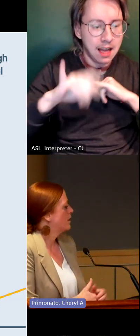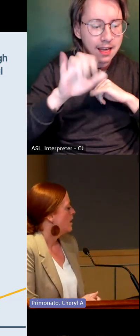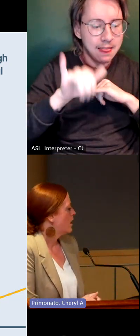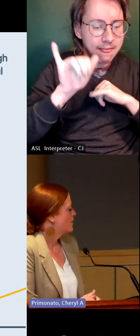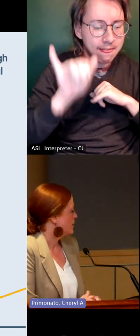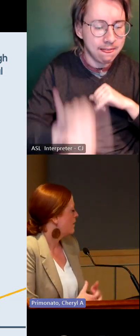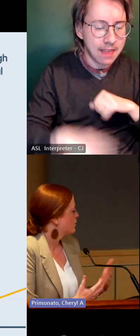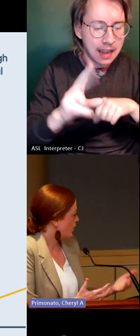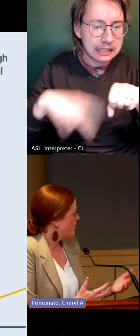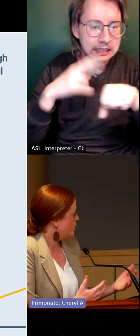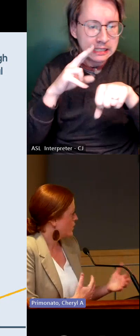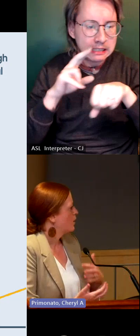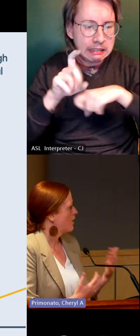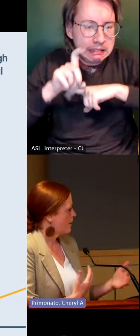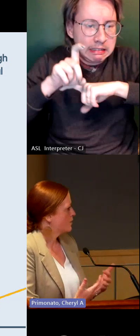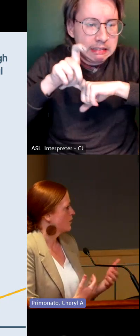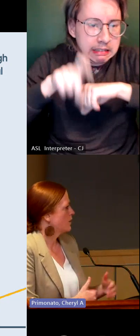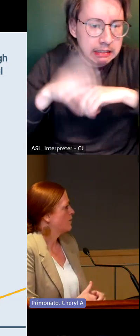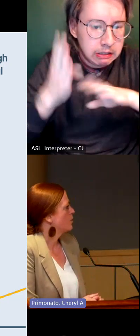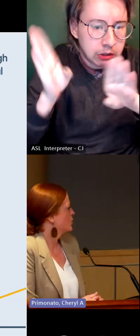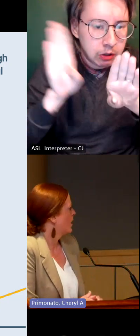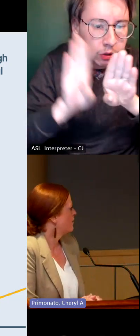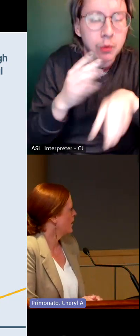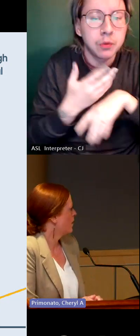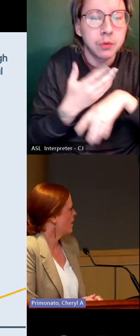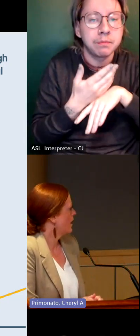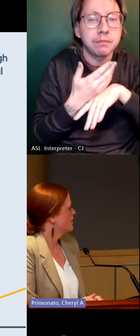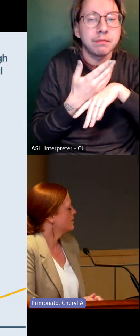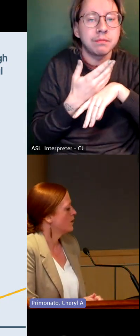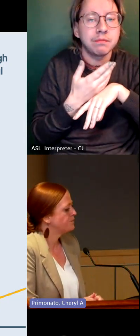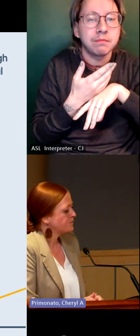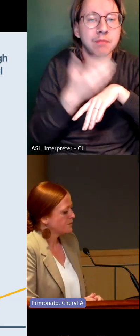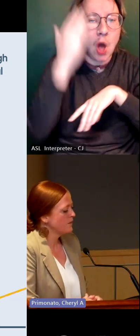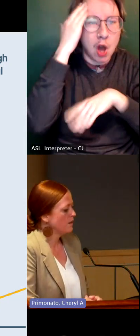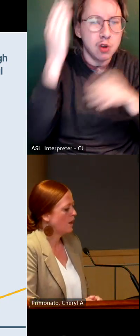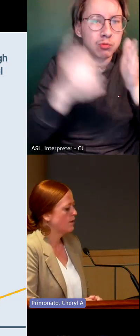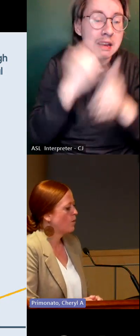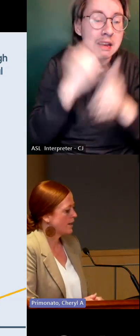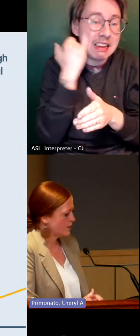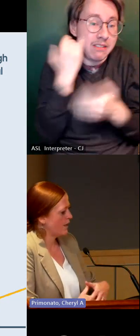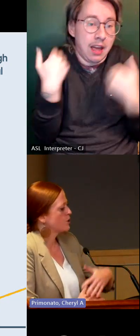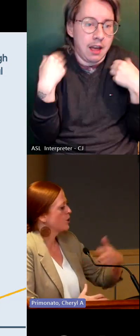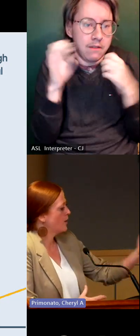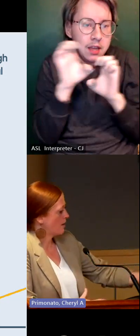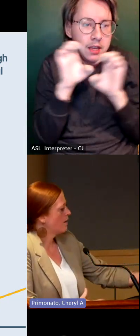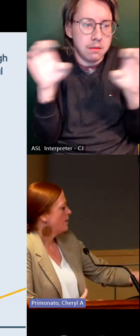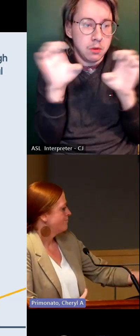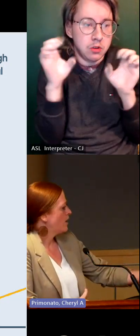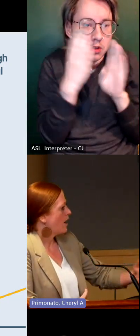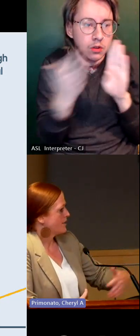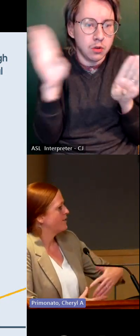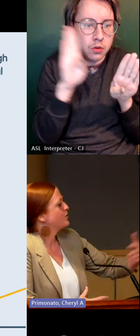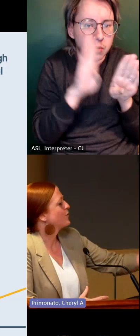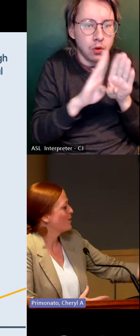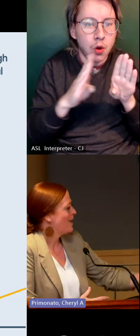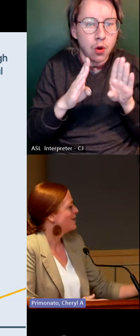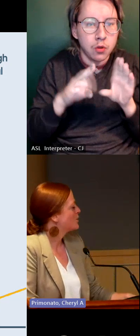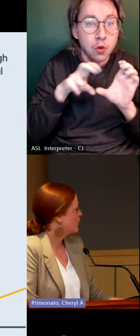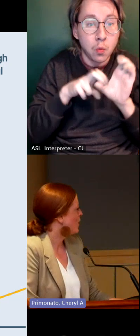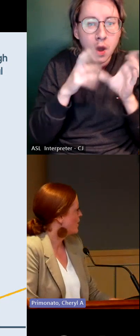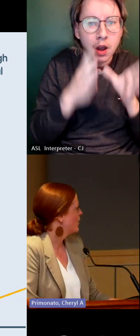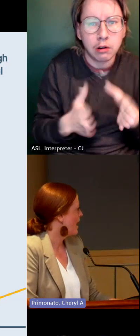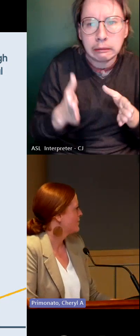result in sometimes more confusion to our riders or a little bit more scrambling on our end. So wanting to make sure we are not